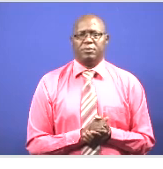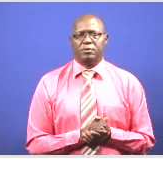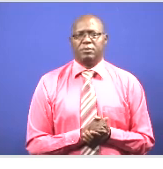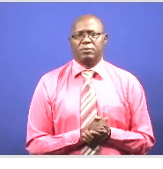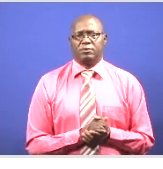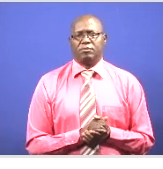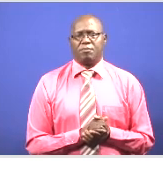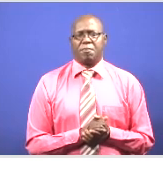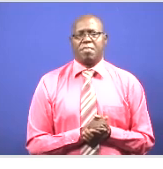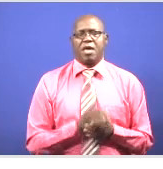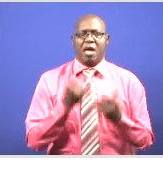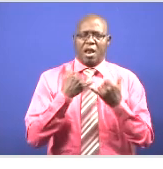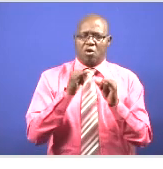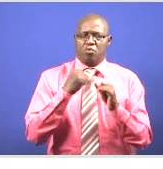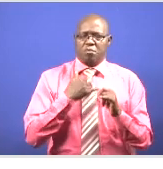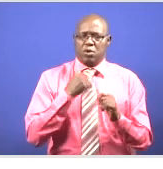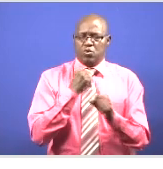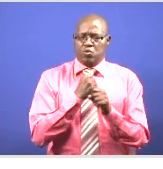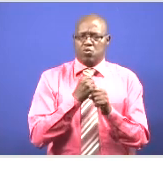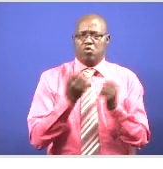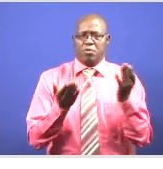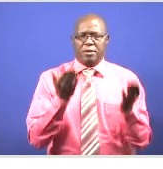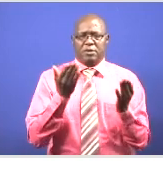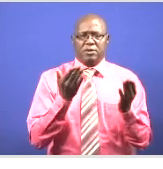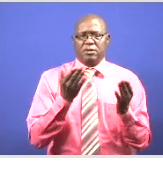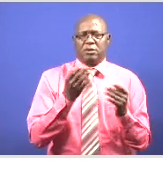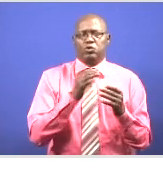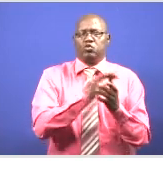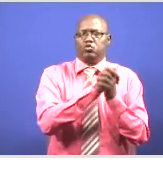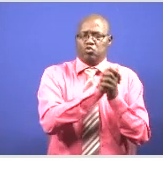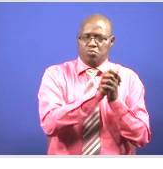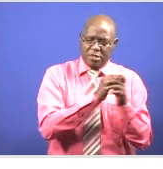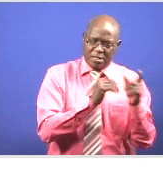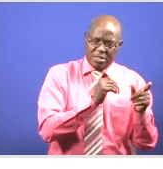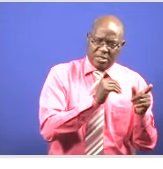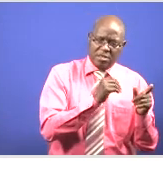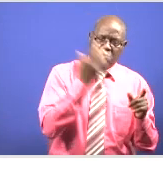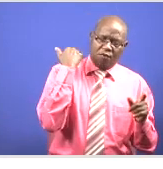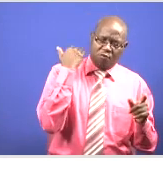do a comparison. Okay. In the Jubilee government, we saw the then president, mm-hmm. Uhuru Kenyatta, mm-hmm.